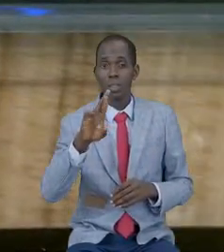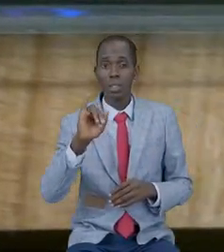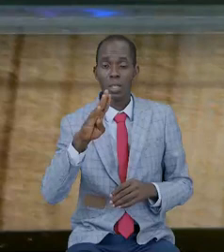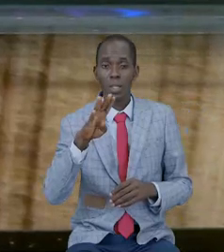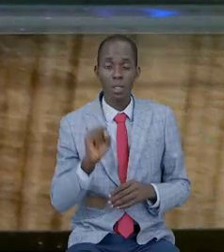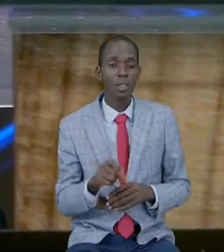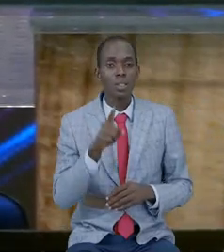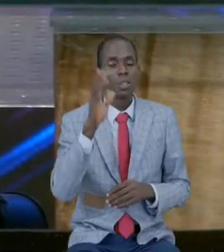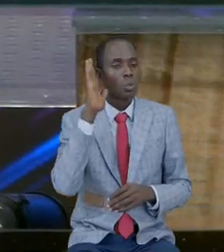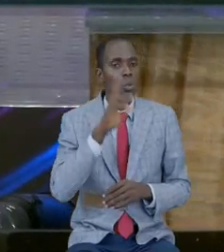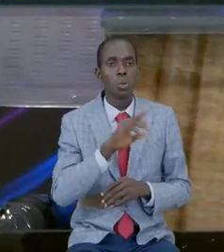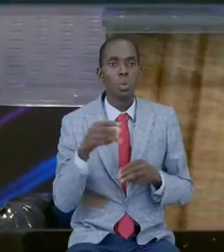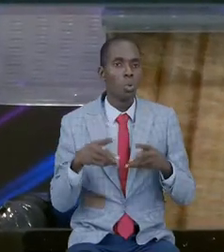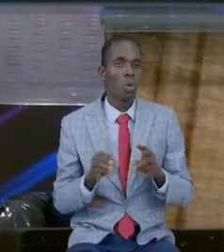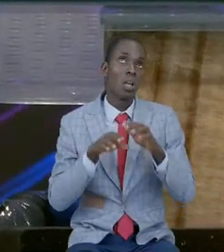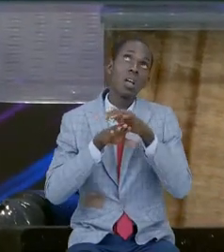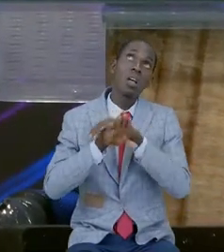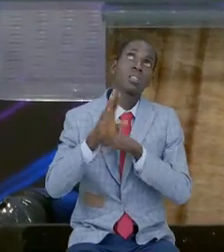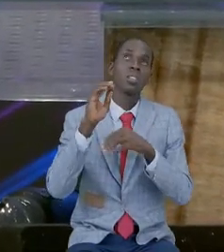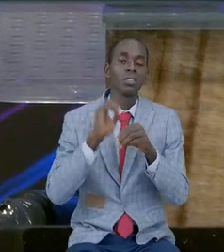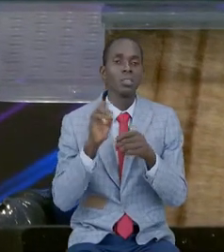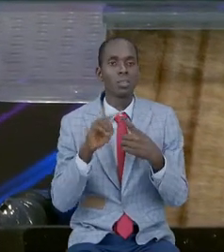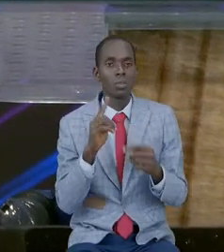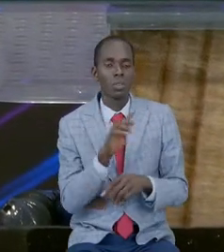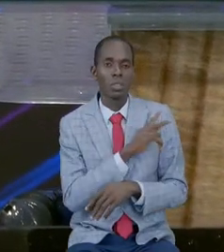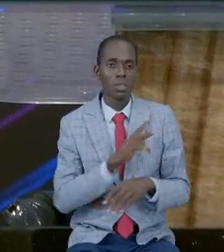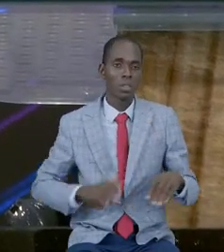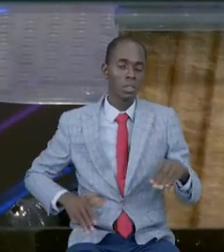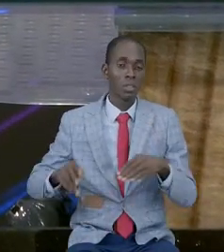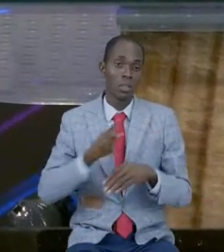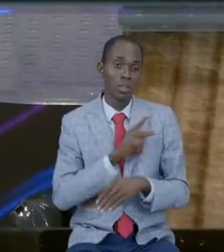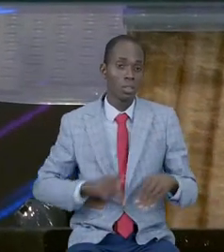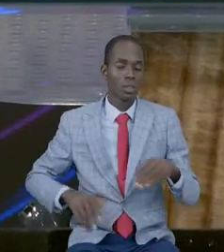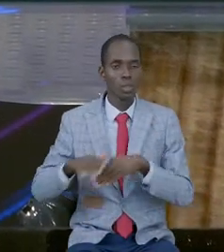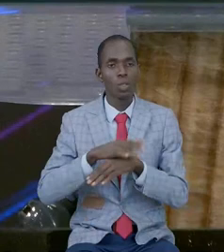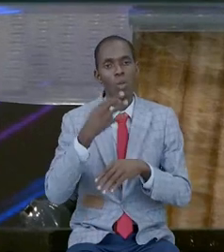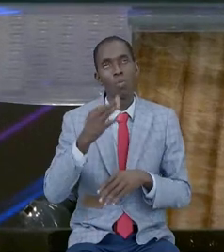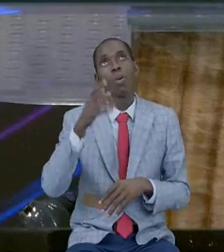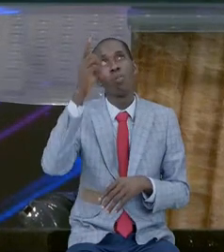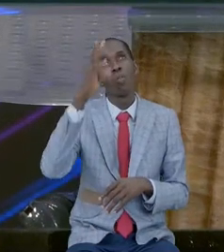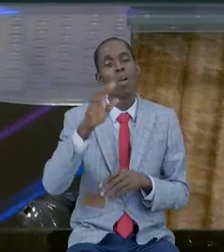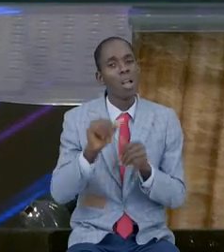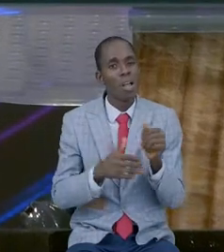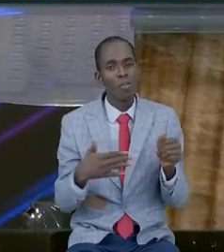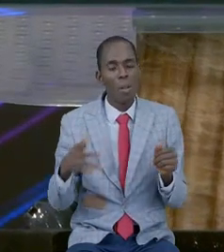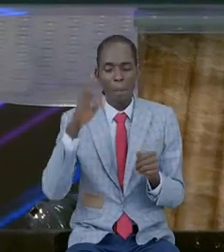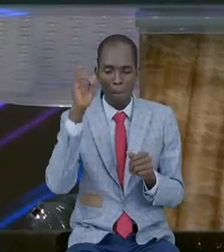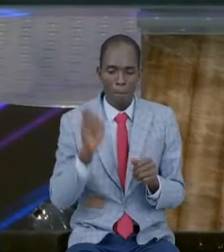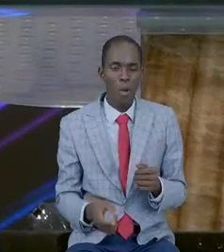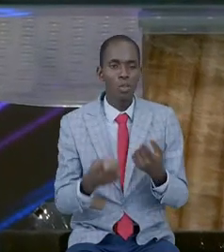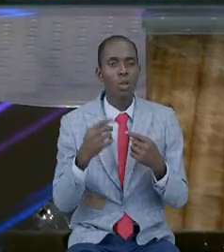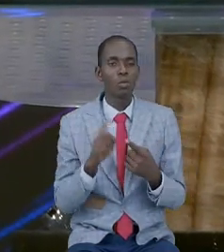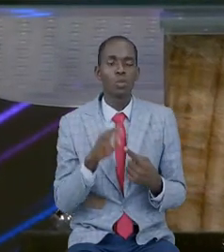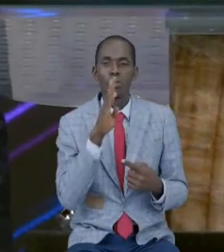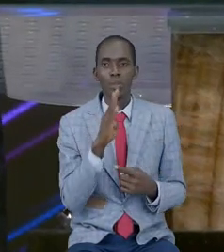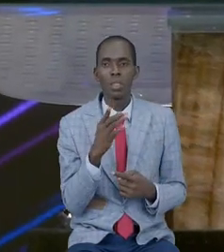get into the kingdom of god all things must be fulfilled it said